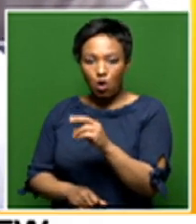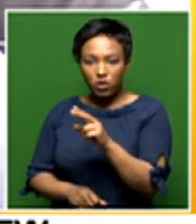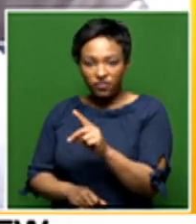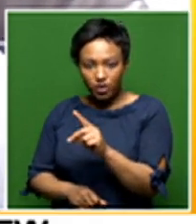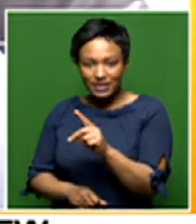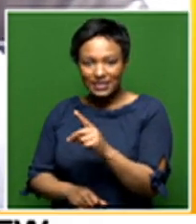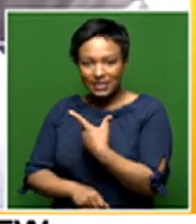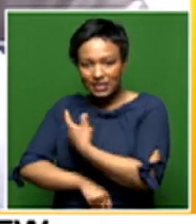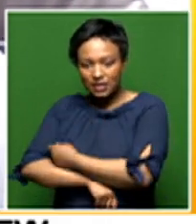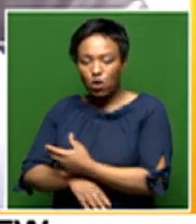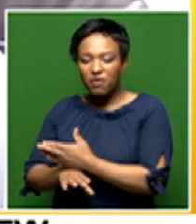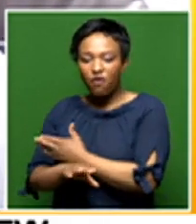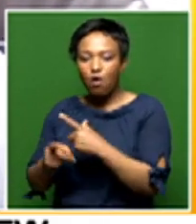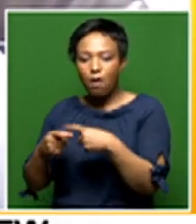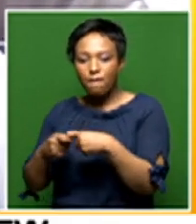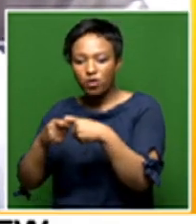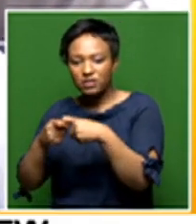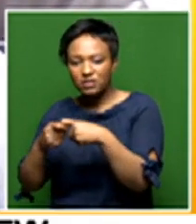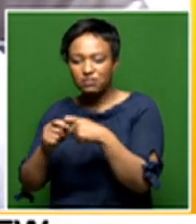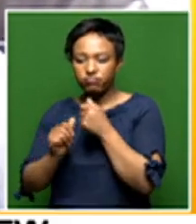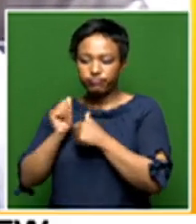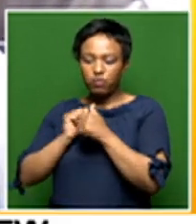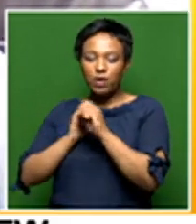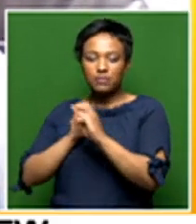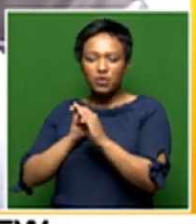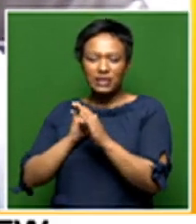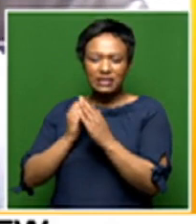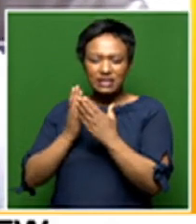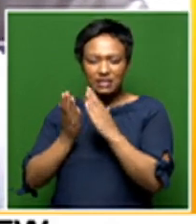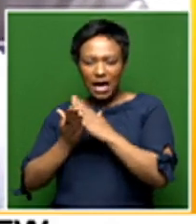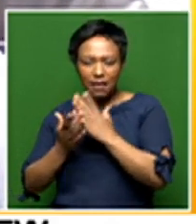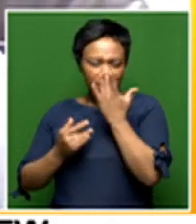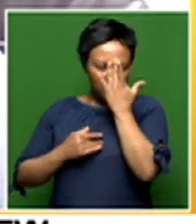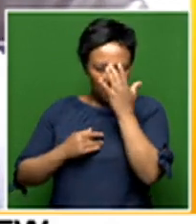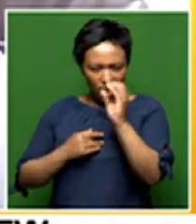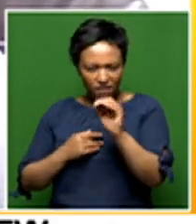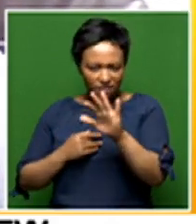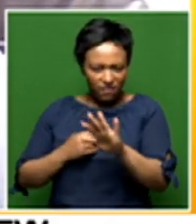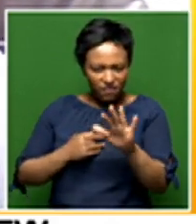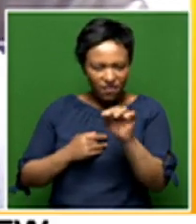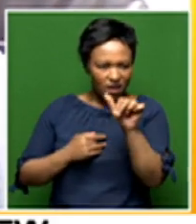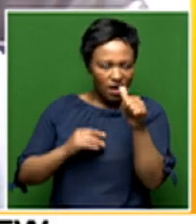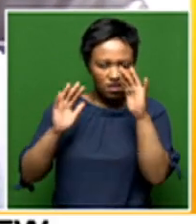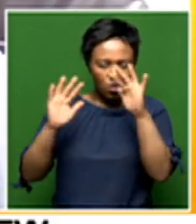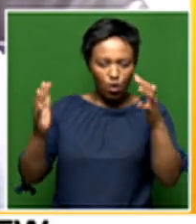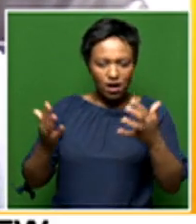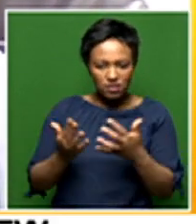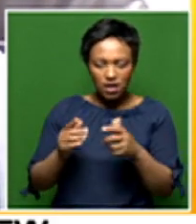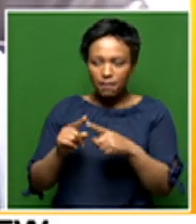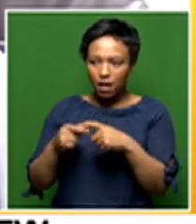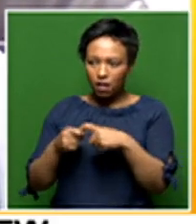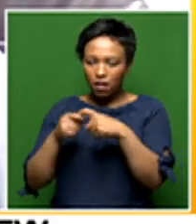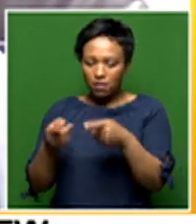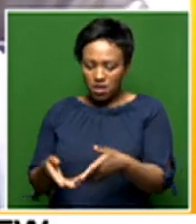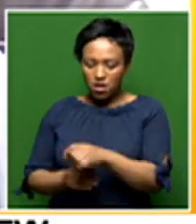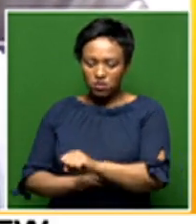though it was paused, as you mentioned, in September due to some side effects in patients in other parts of the world? But here in